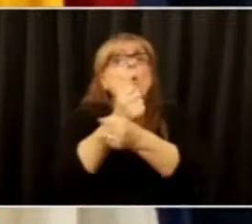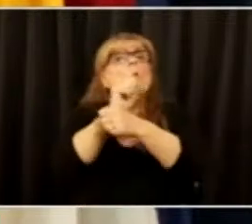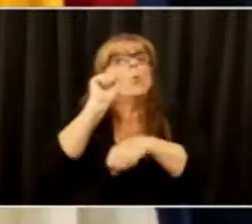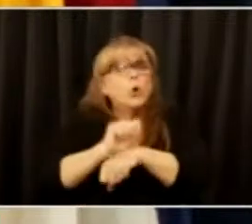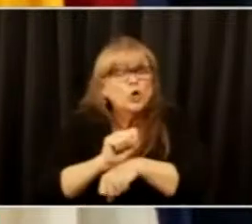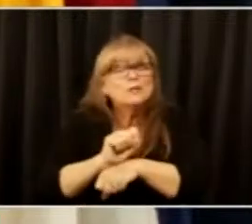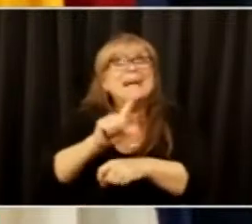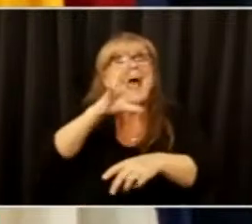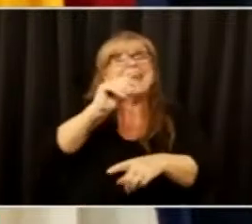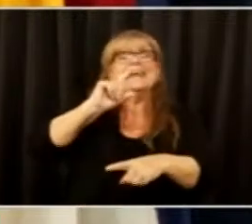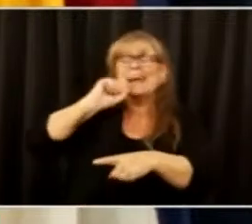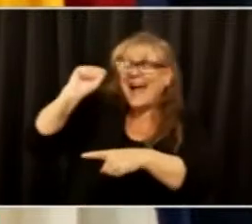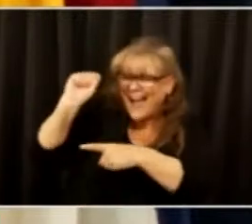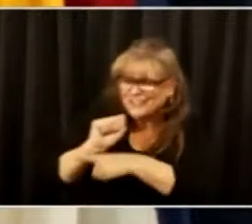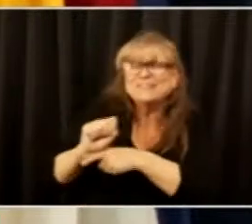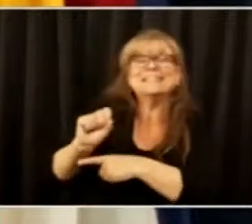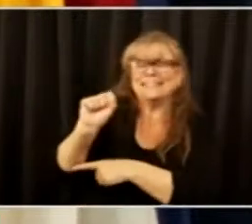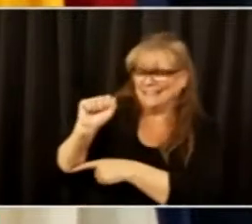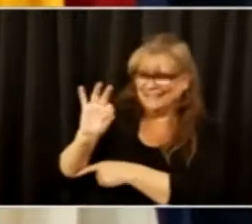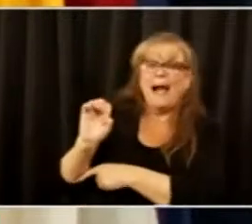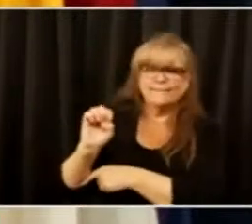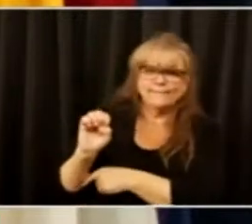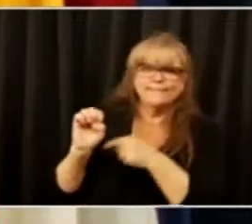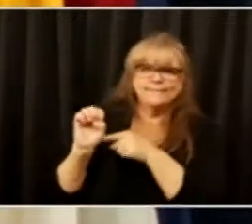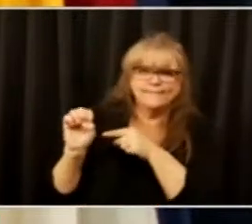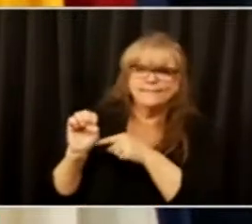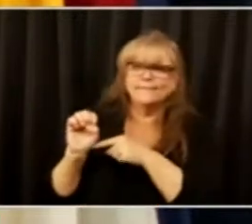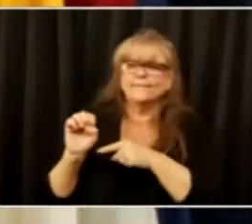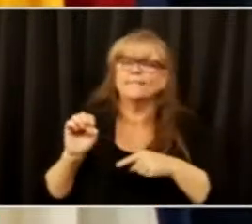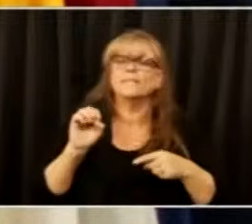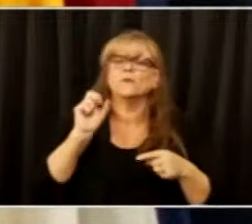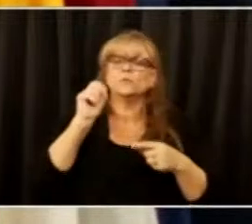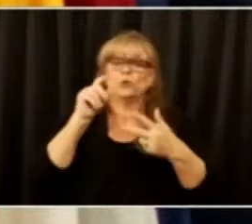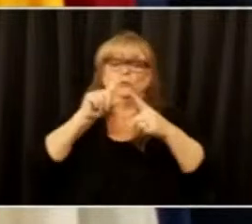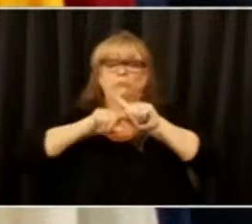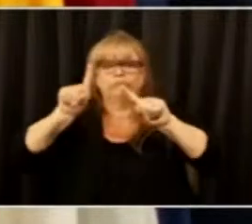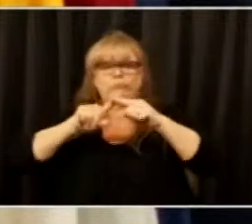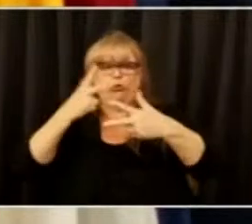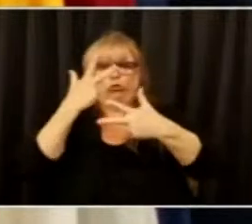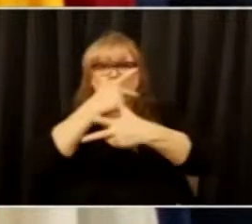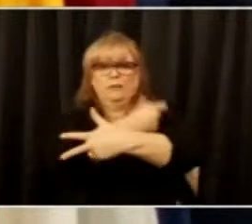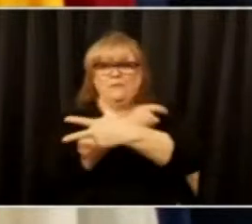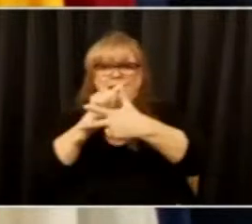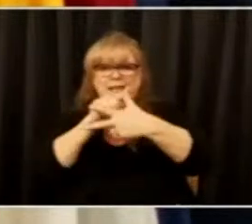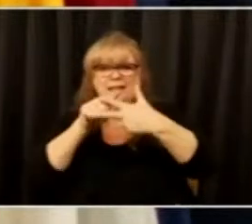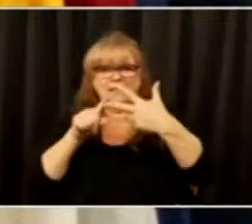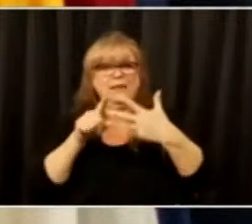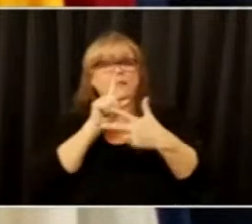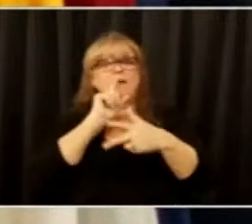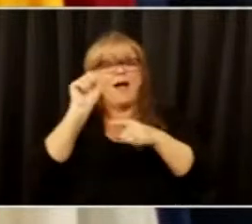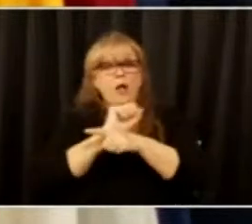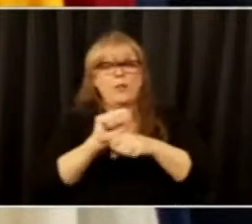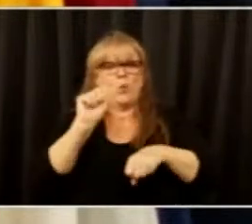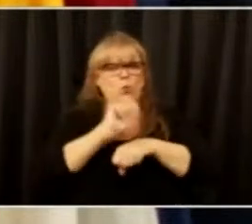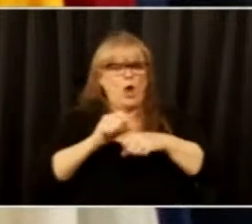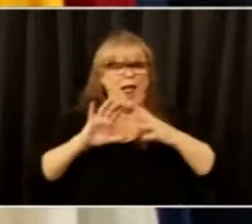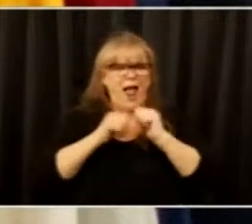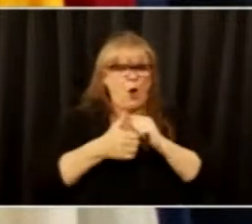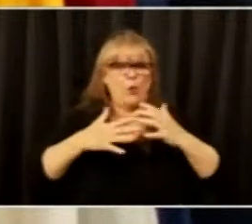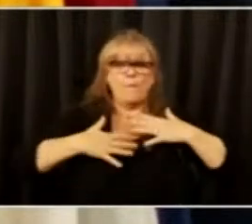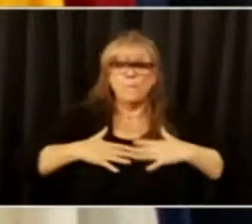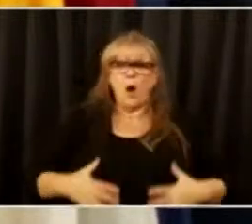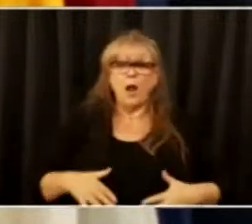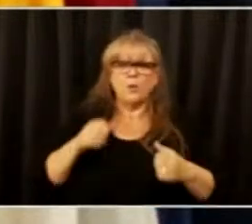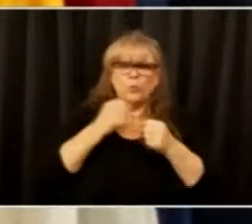Details surrounding how the vaccines work and how the protection works that they provide and what an immune response is and isn't aren't necessarily